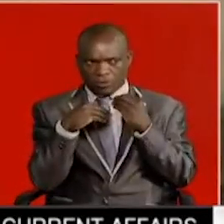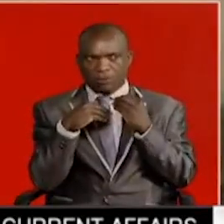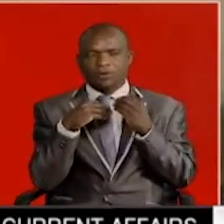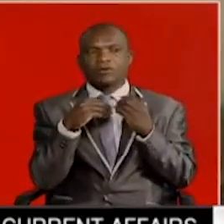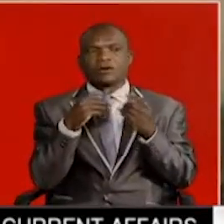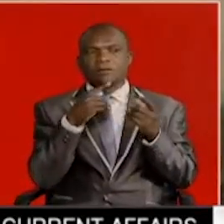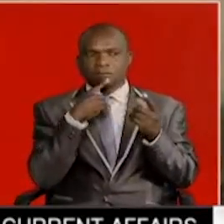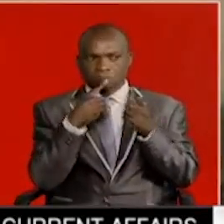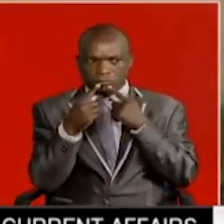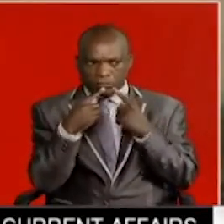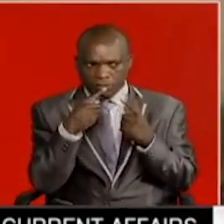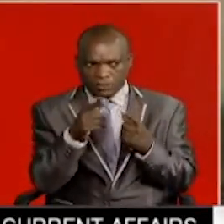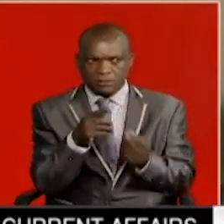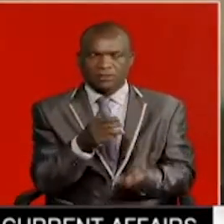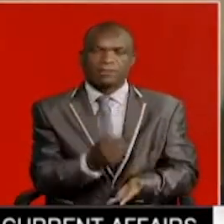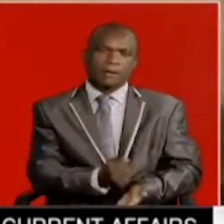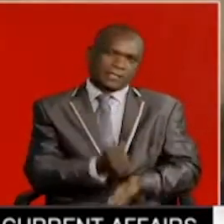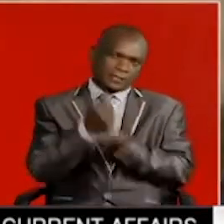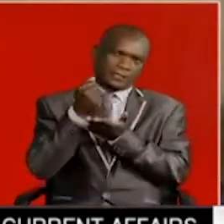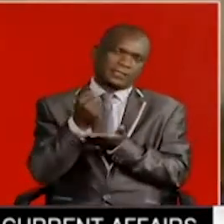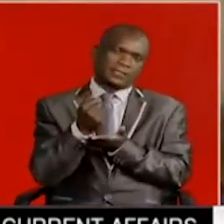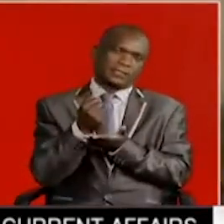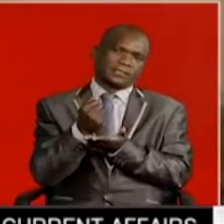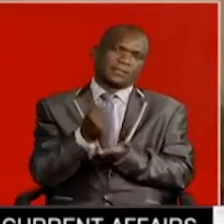that operational budget.